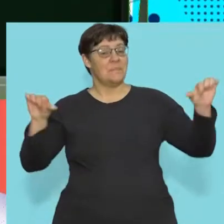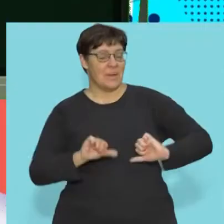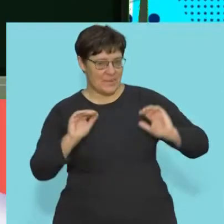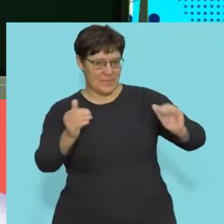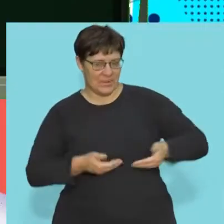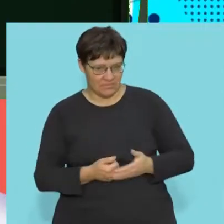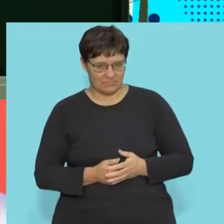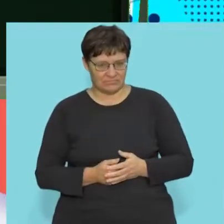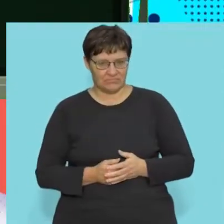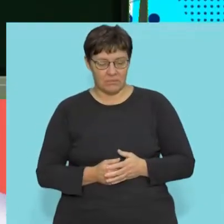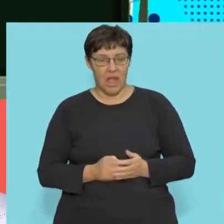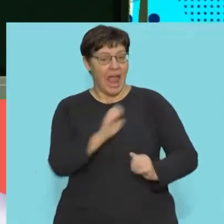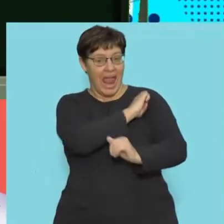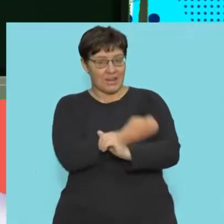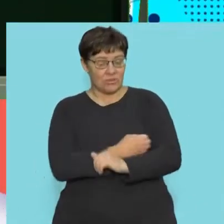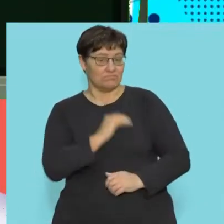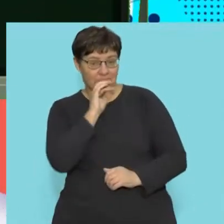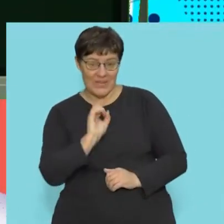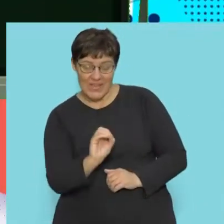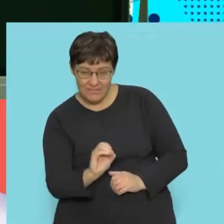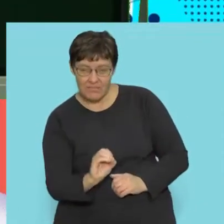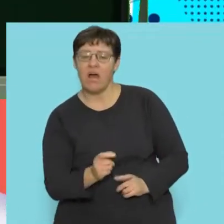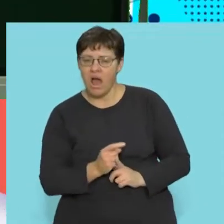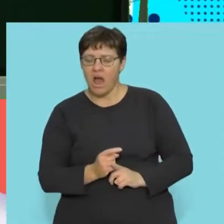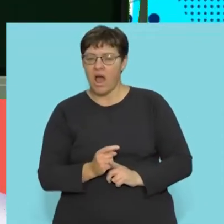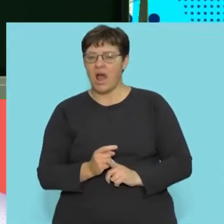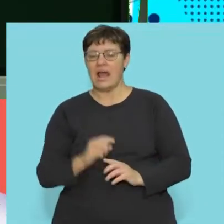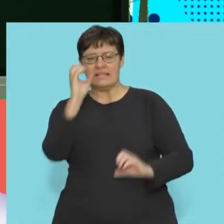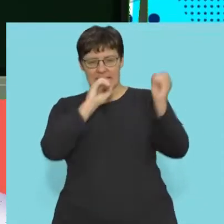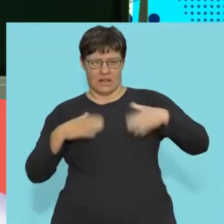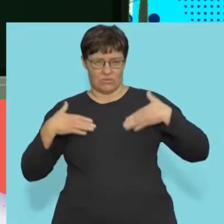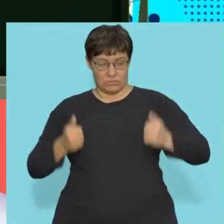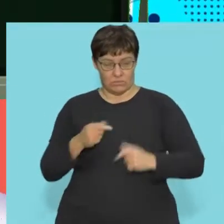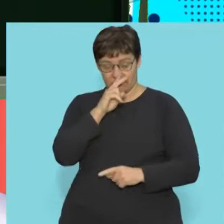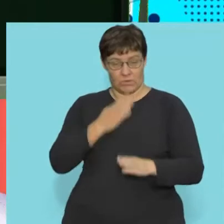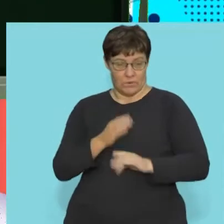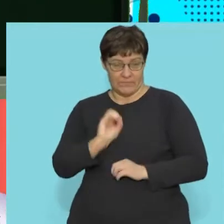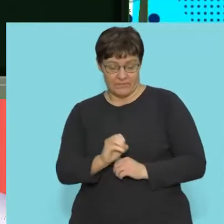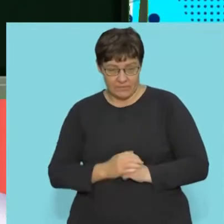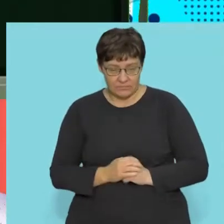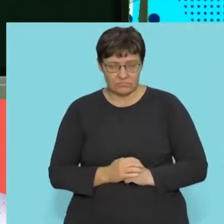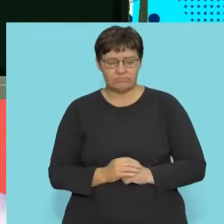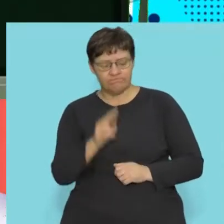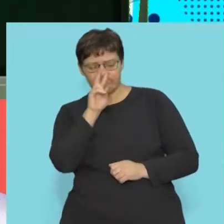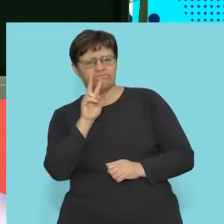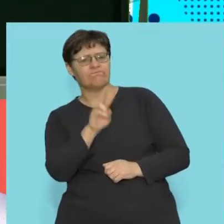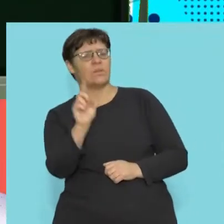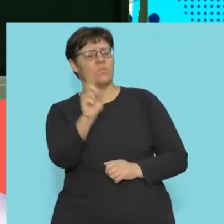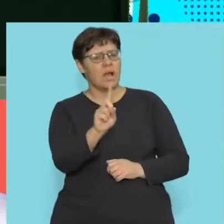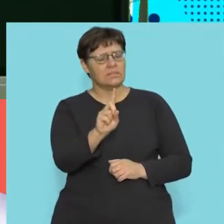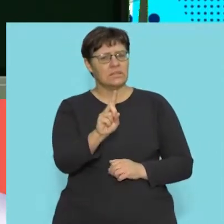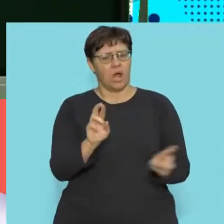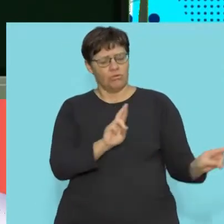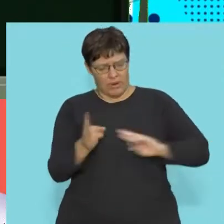Welcome back guys. Trust that you energized. Remember we're working on cellular respiration. In this segment, we're going to focus on